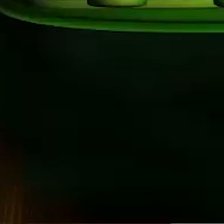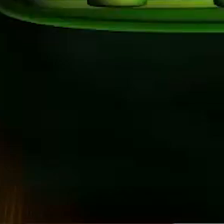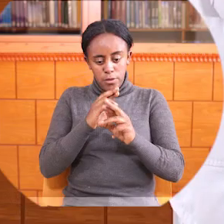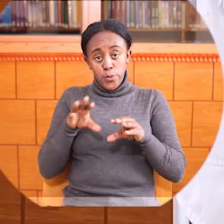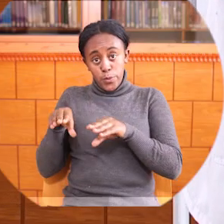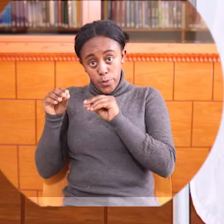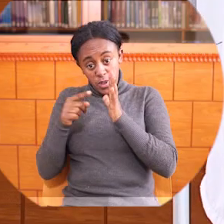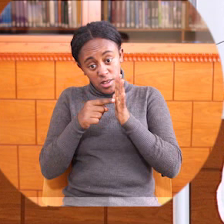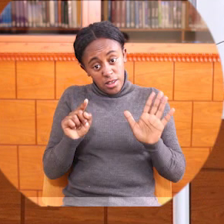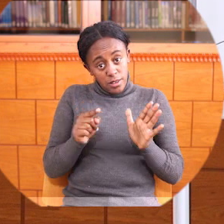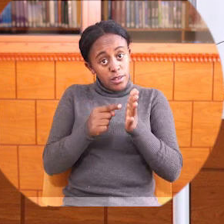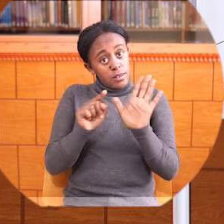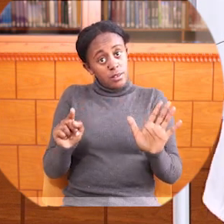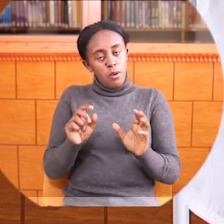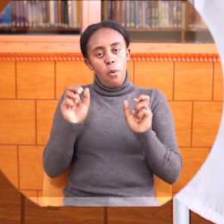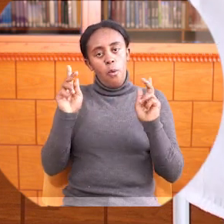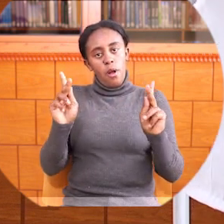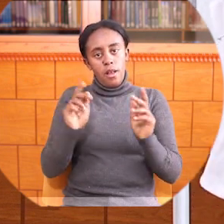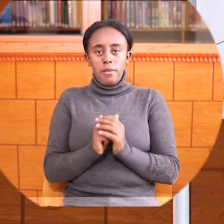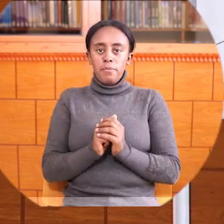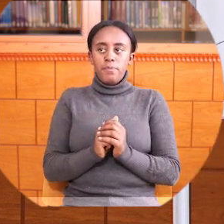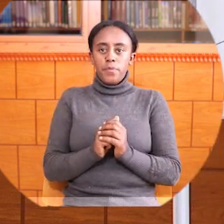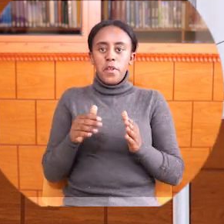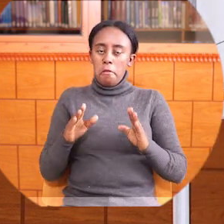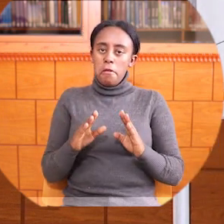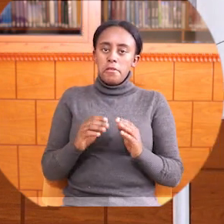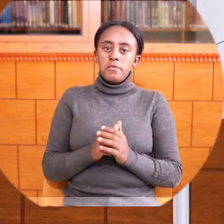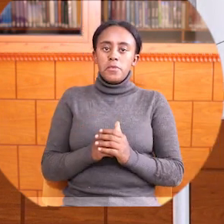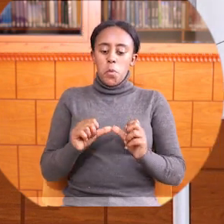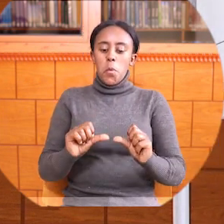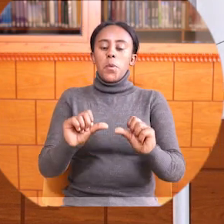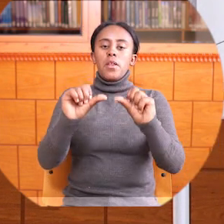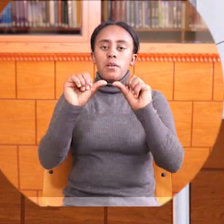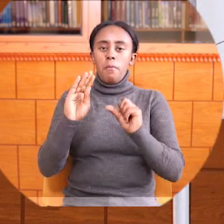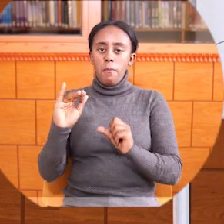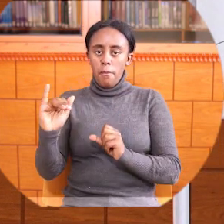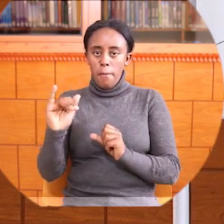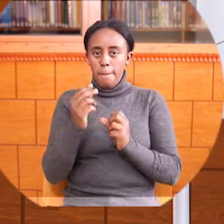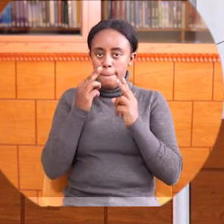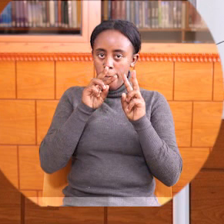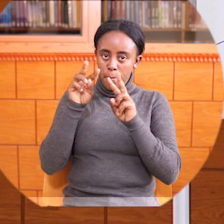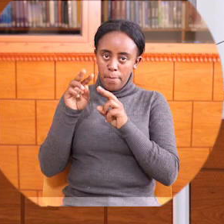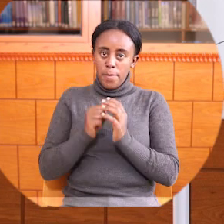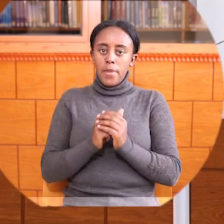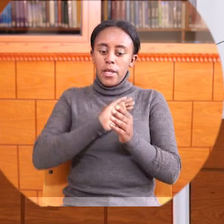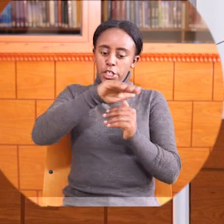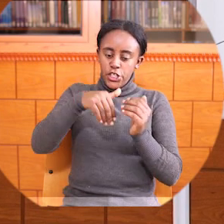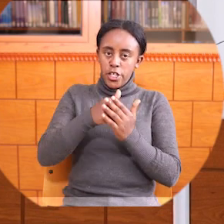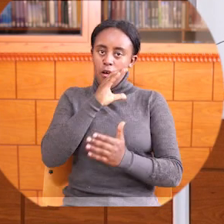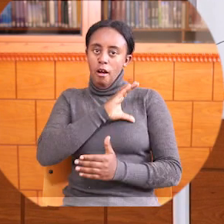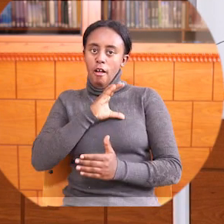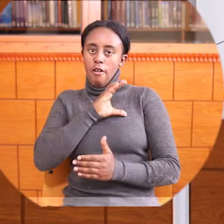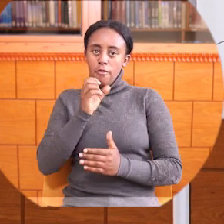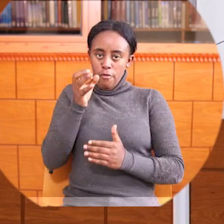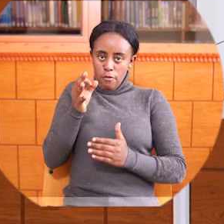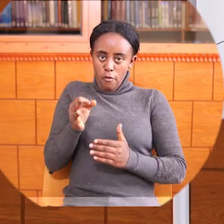it's clear? Are you with me? Okay, let us continue by looking some general